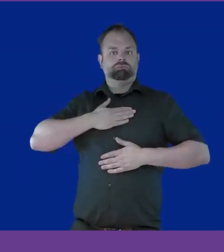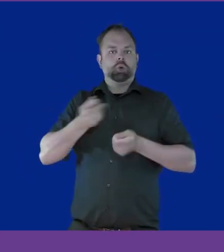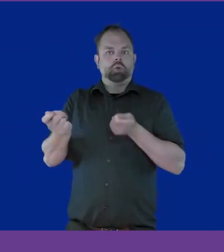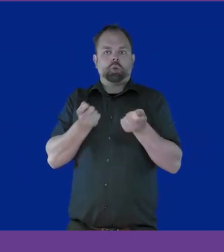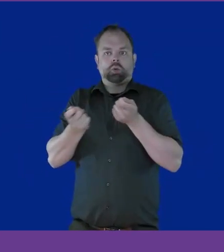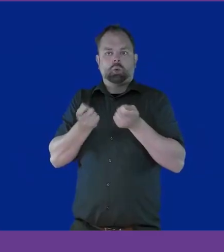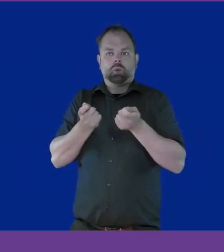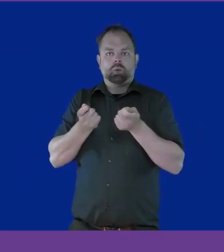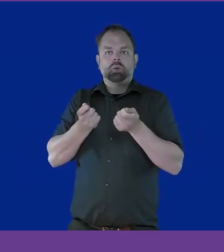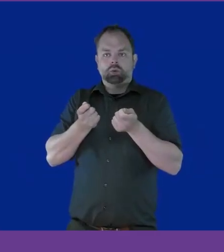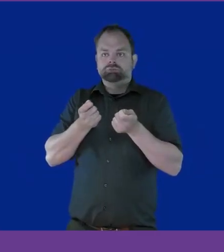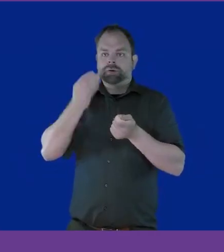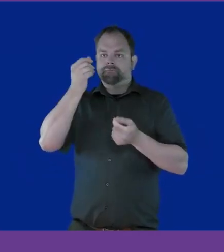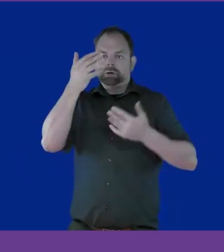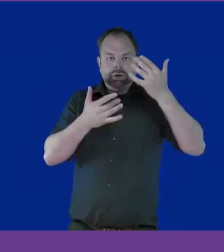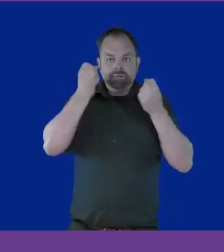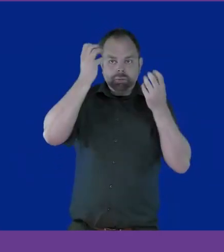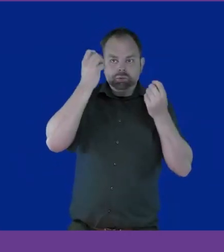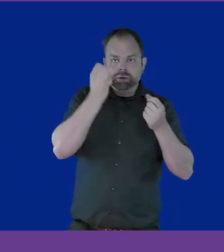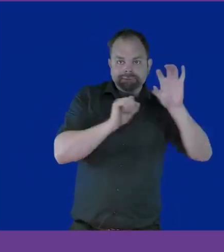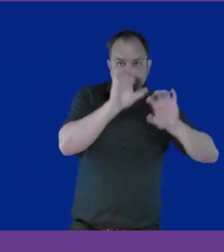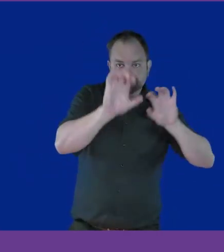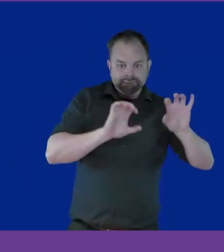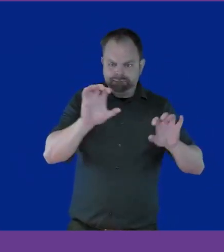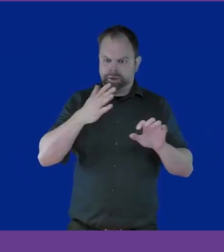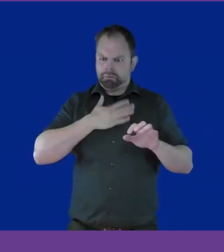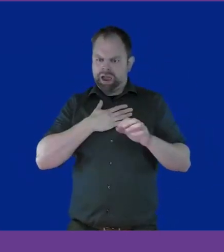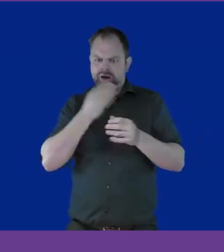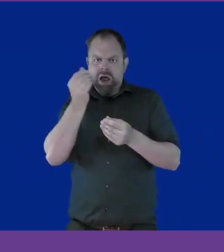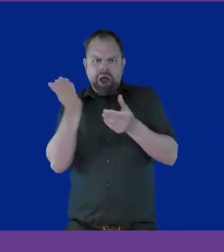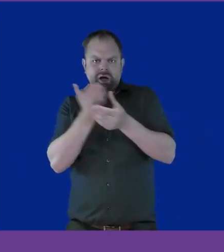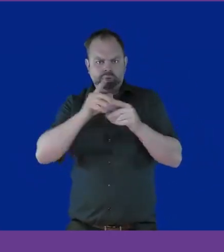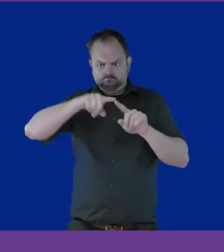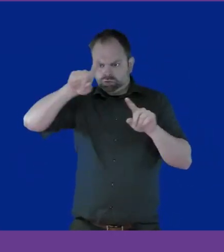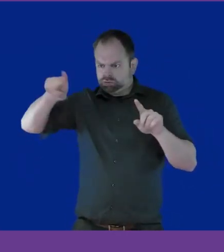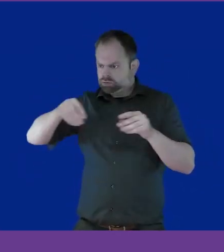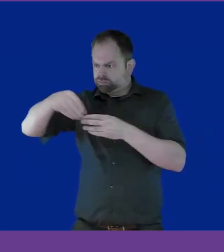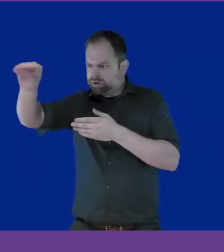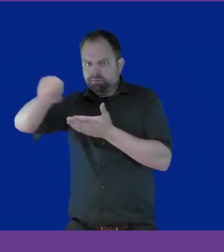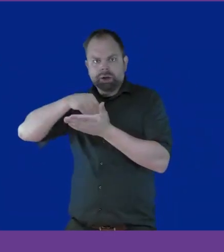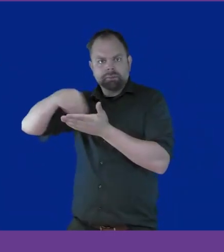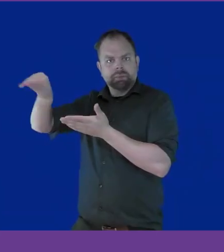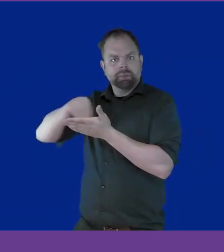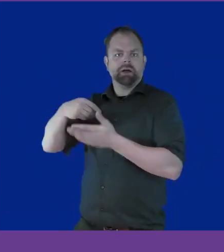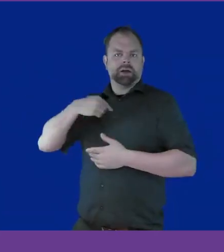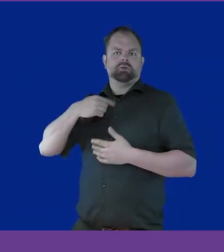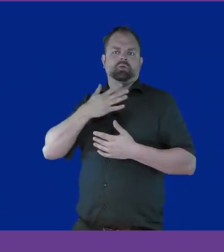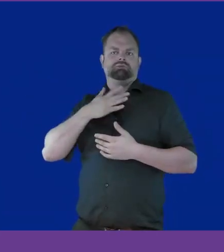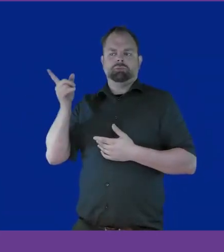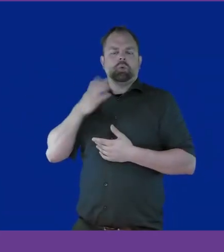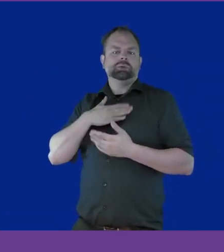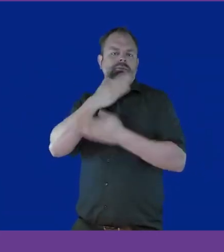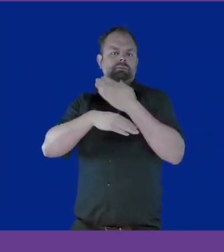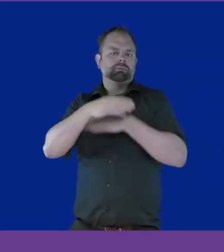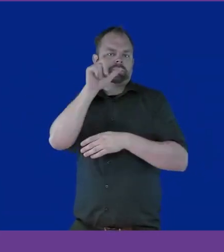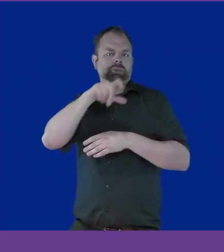with the requirements of the Accessibility Act. I mean, maybe some would say that this would go without saying, because as I was saying, that the